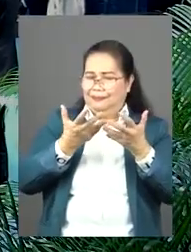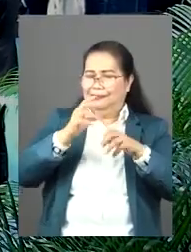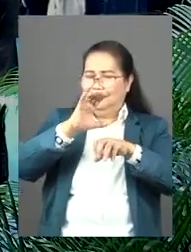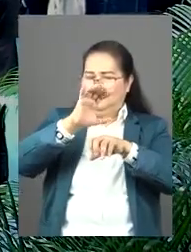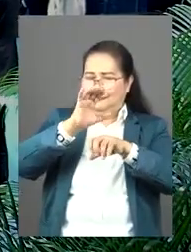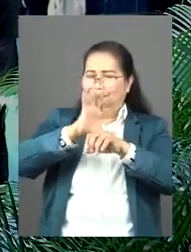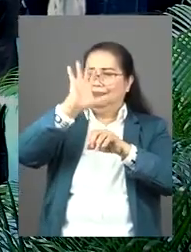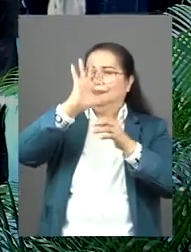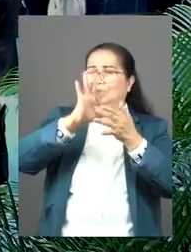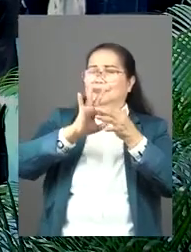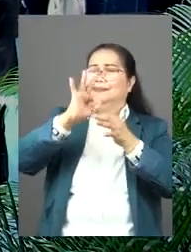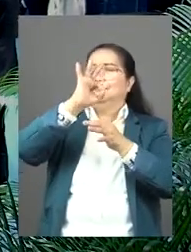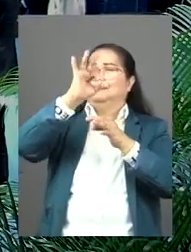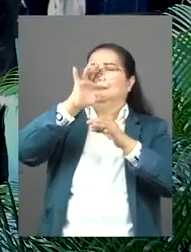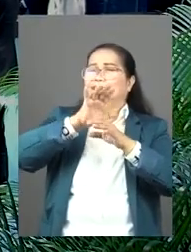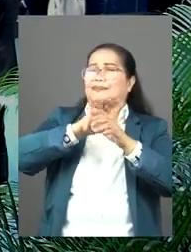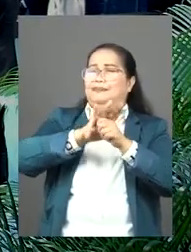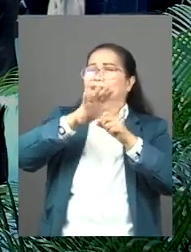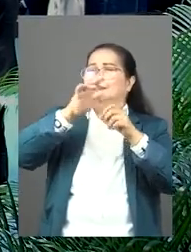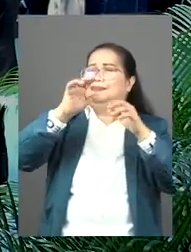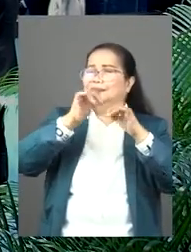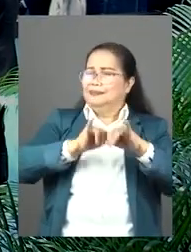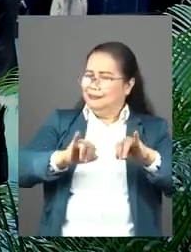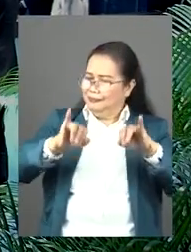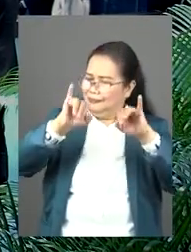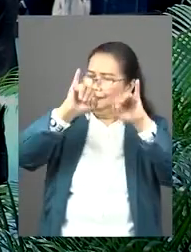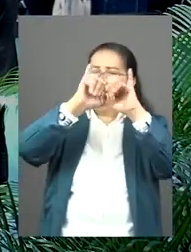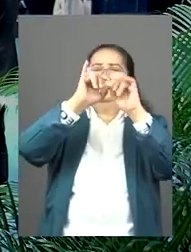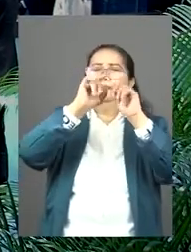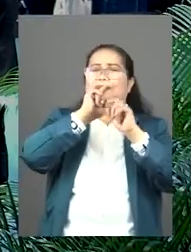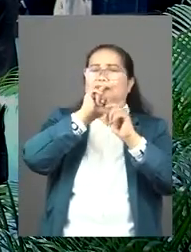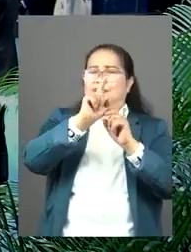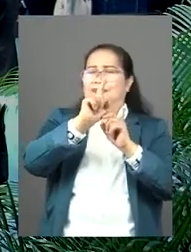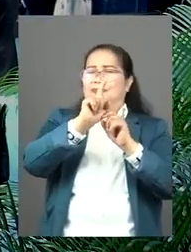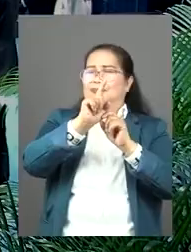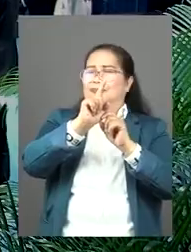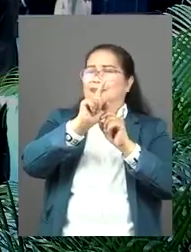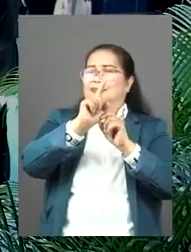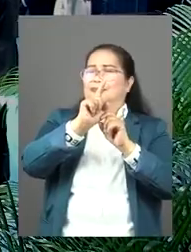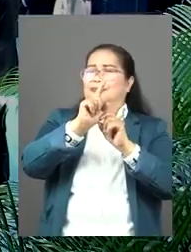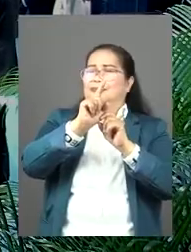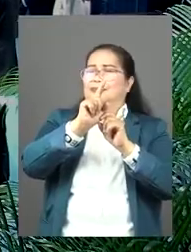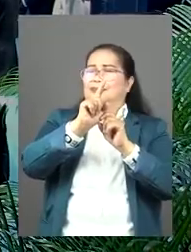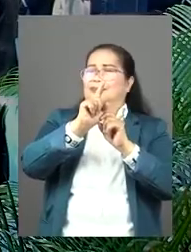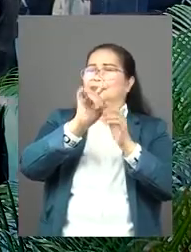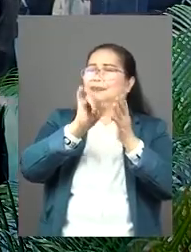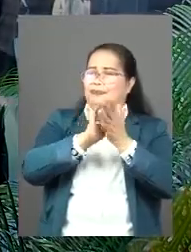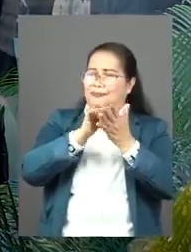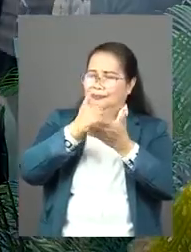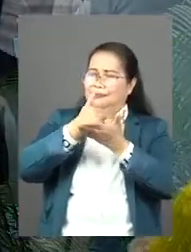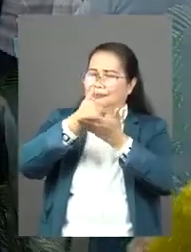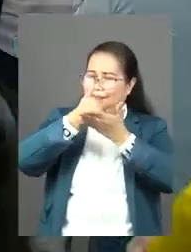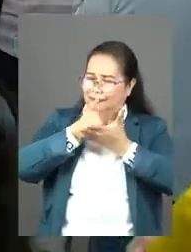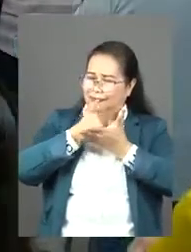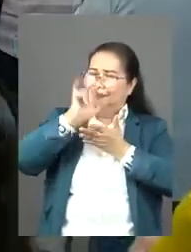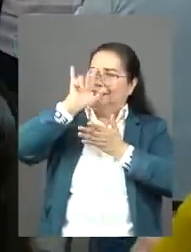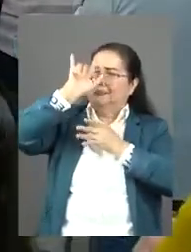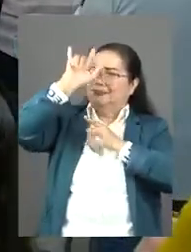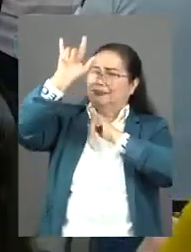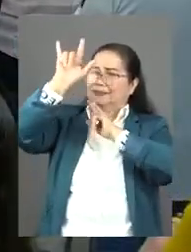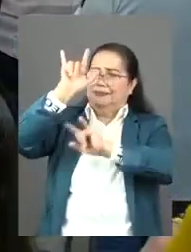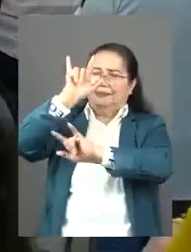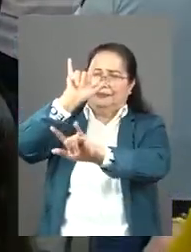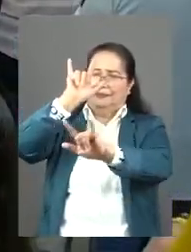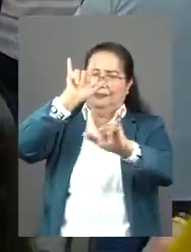Spirit. Let them see how important that is, Father. And then help us to love you and love each